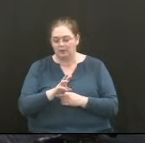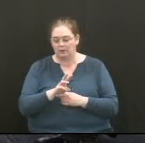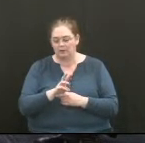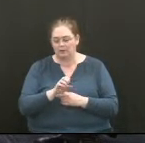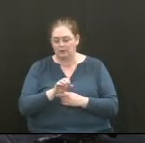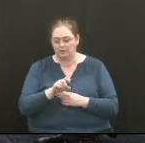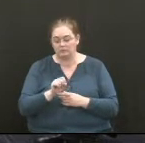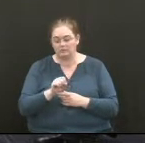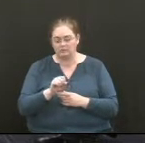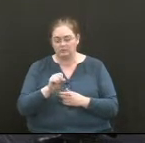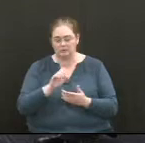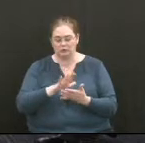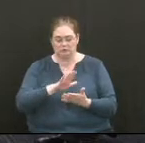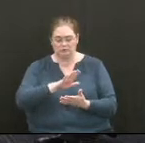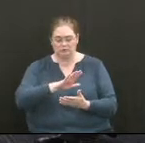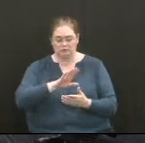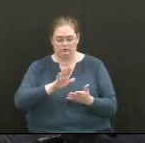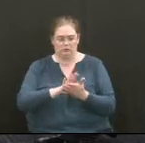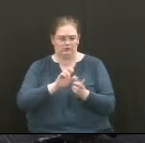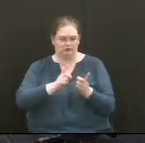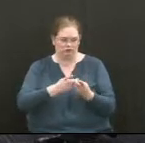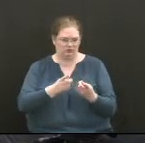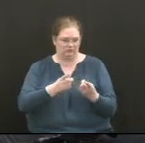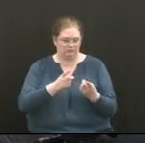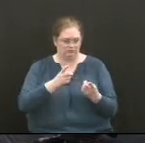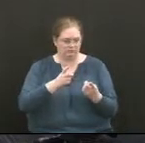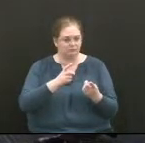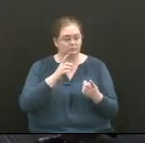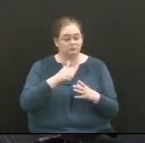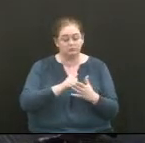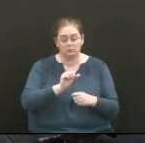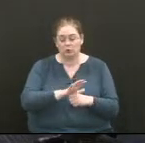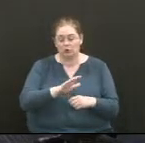And Mayor DiGirolamo is himself a first-generation